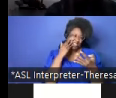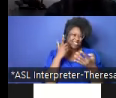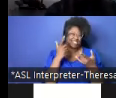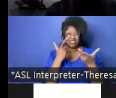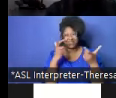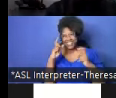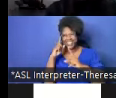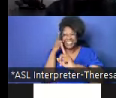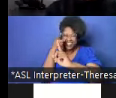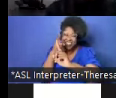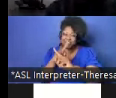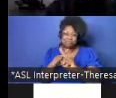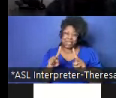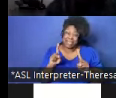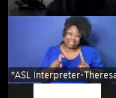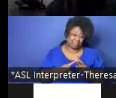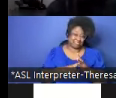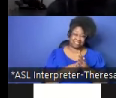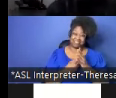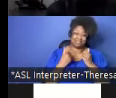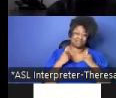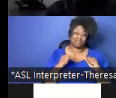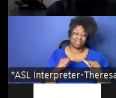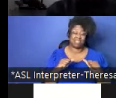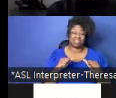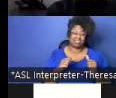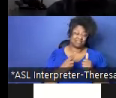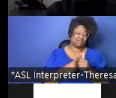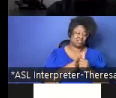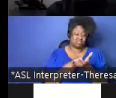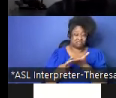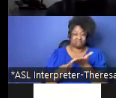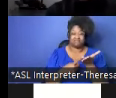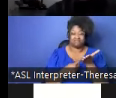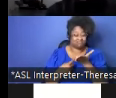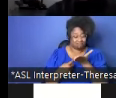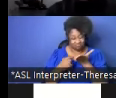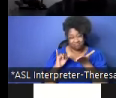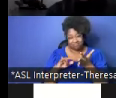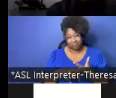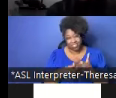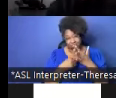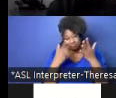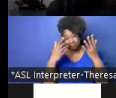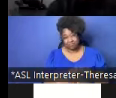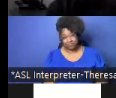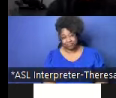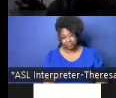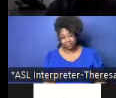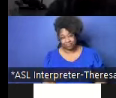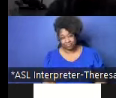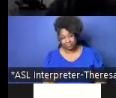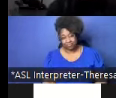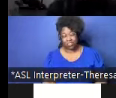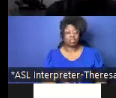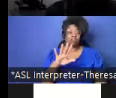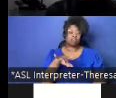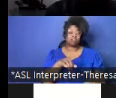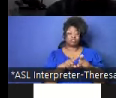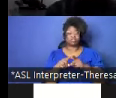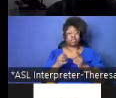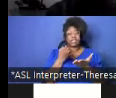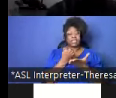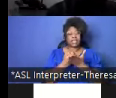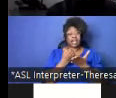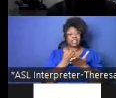have to start, somewhere, and talking is somewhere. Yeah. You can also get economies of scale if you're